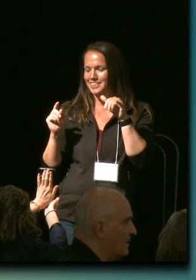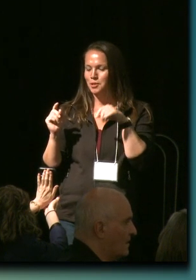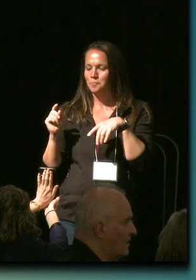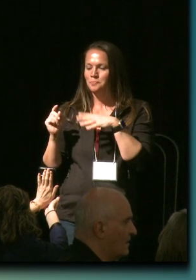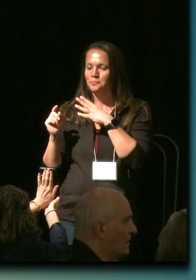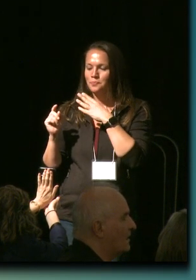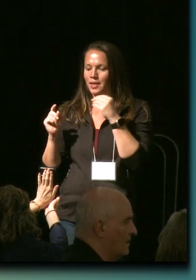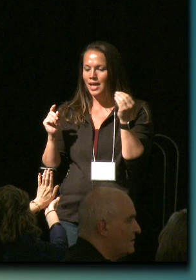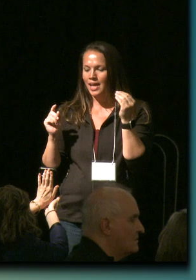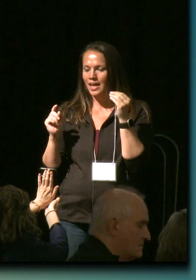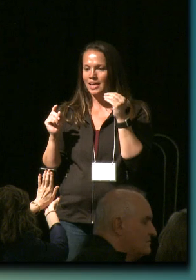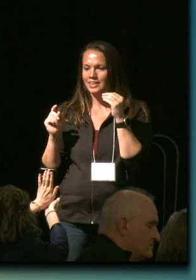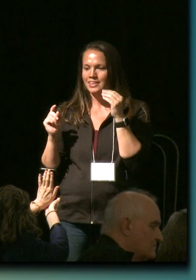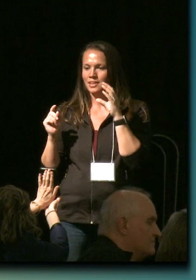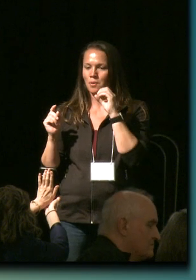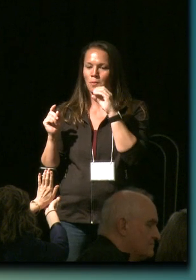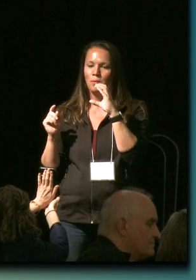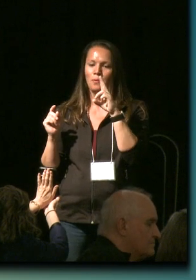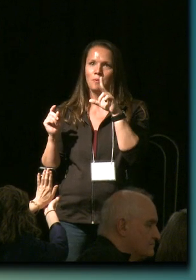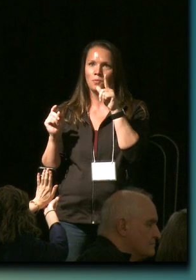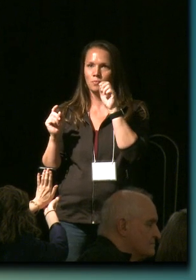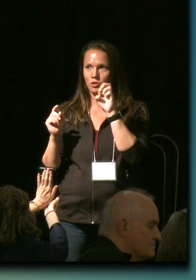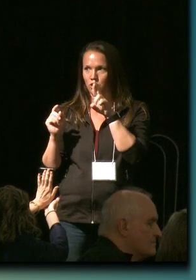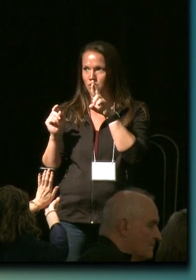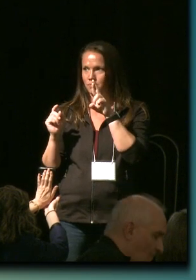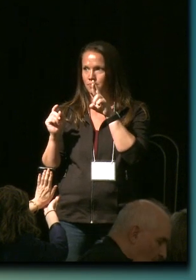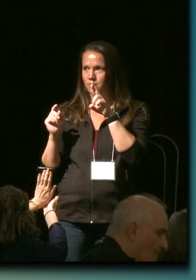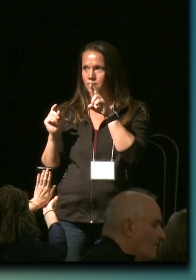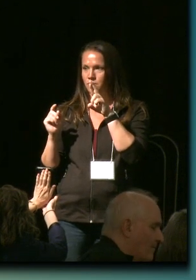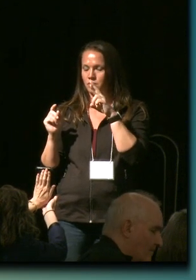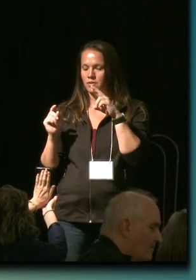of Albany, and